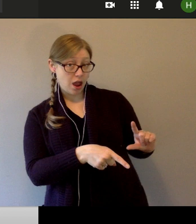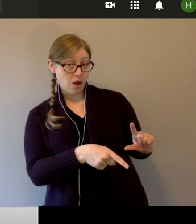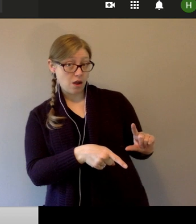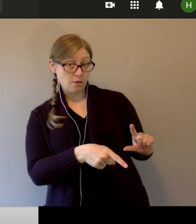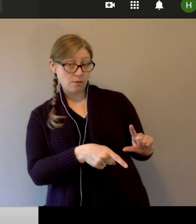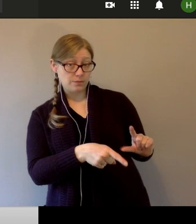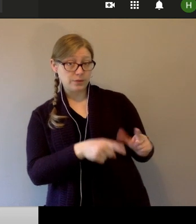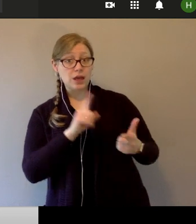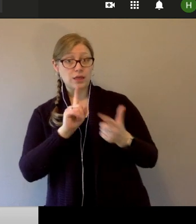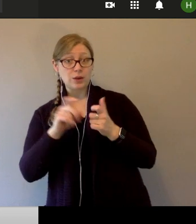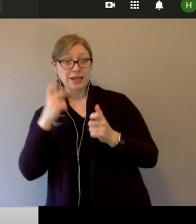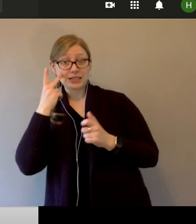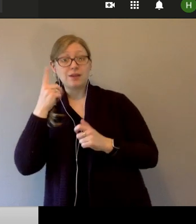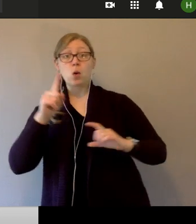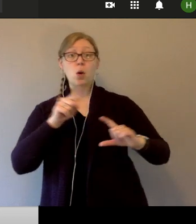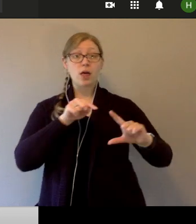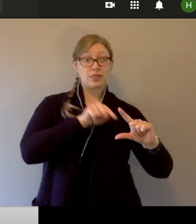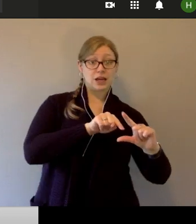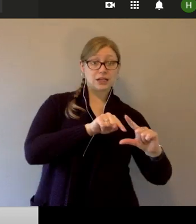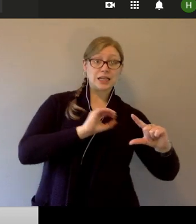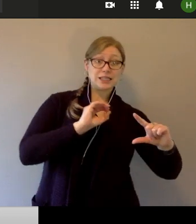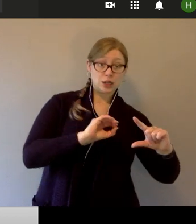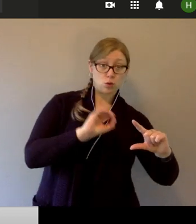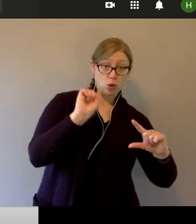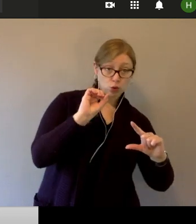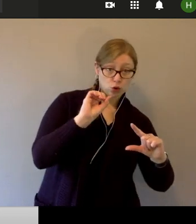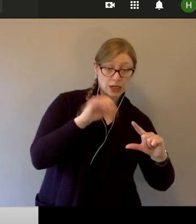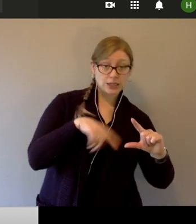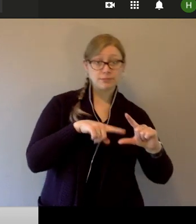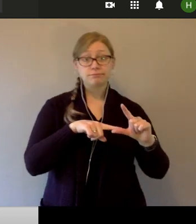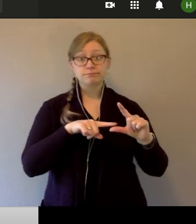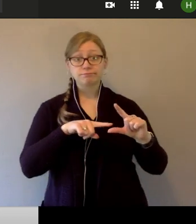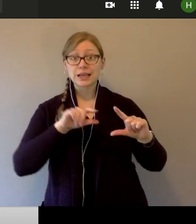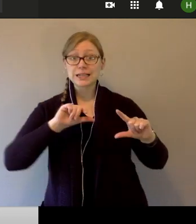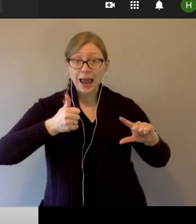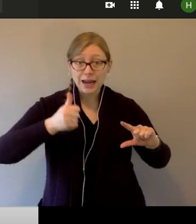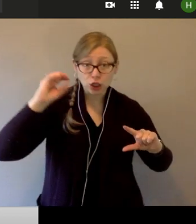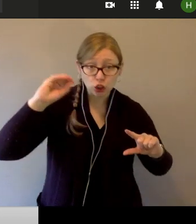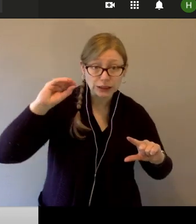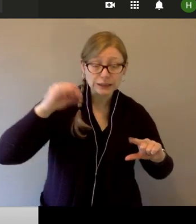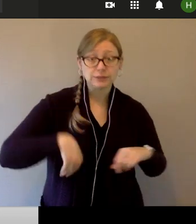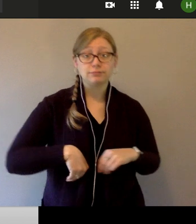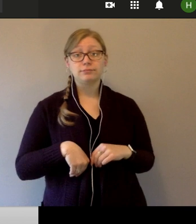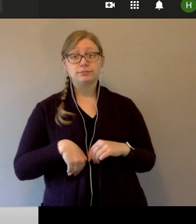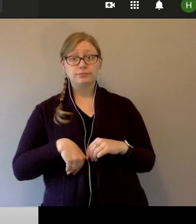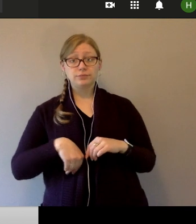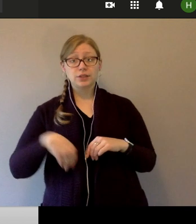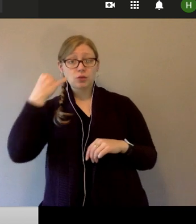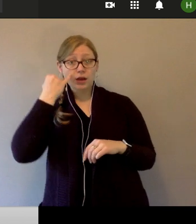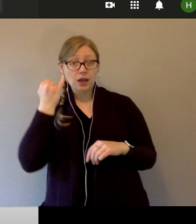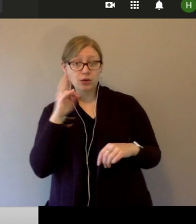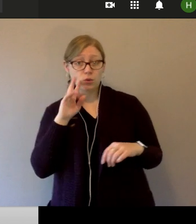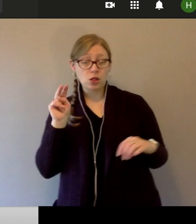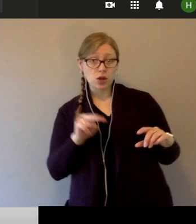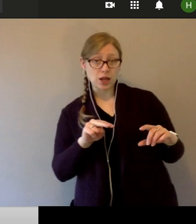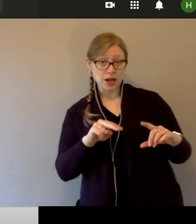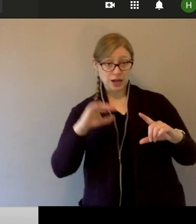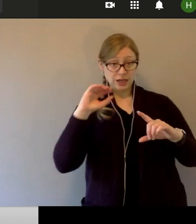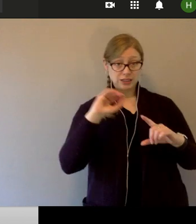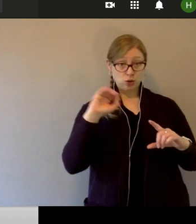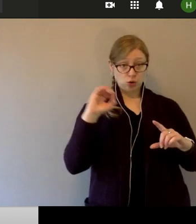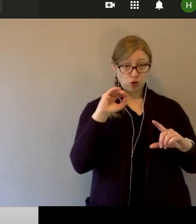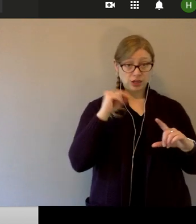30 degrees. So if you were looking at a 30-degree angle for this, theta would be equal to 30. So it's